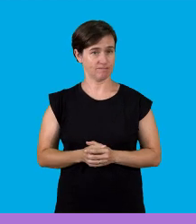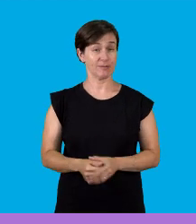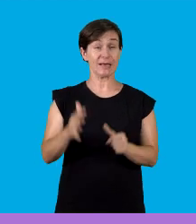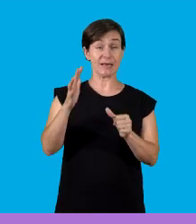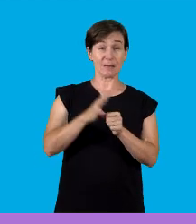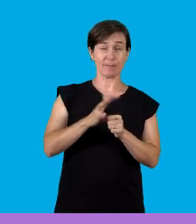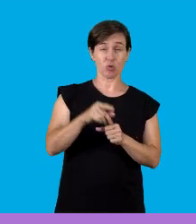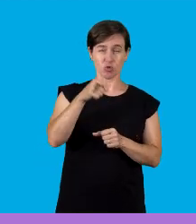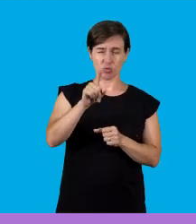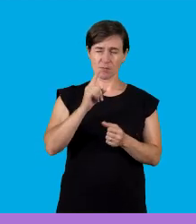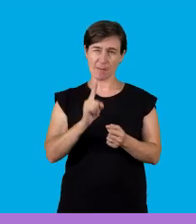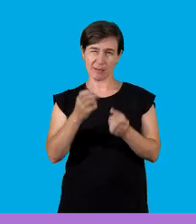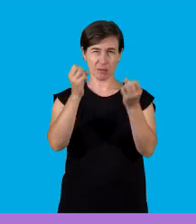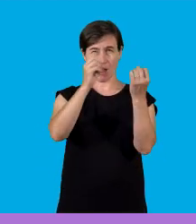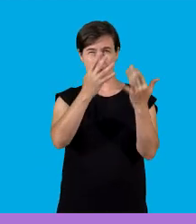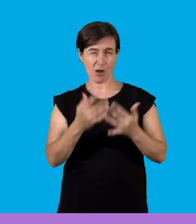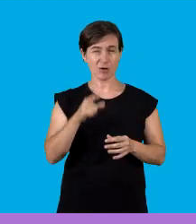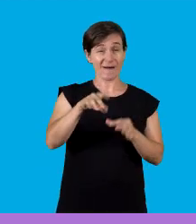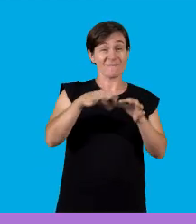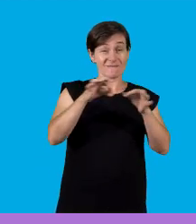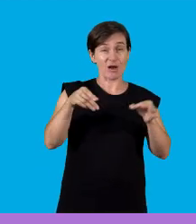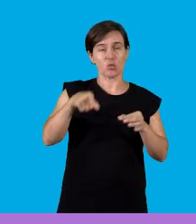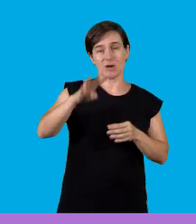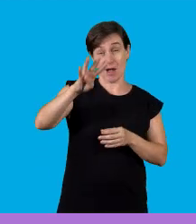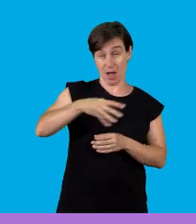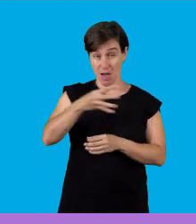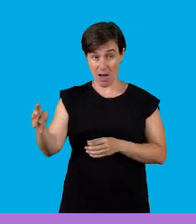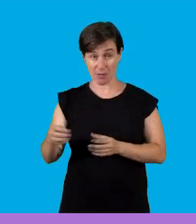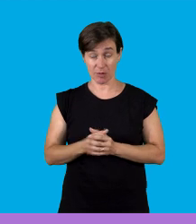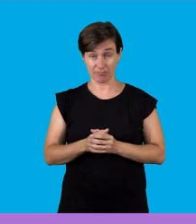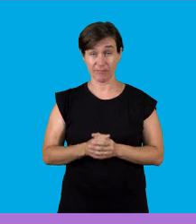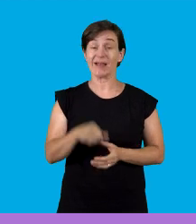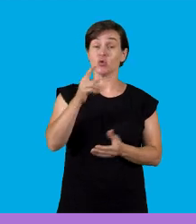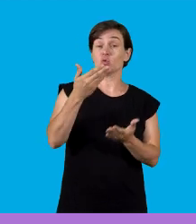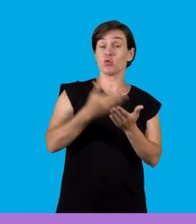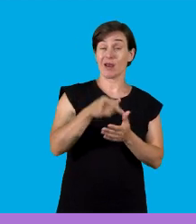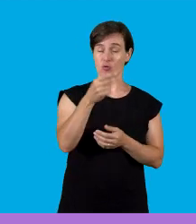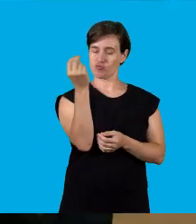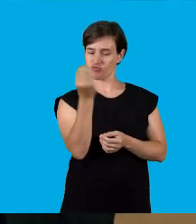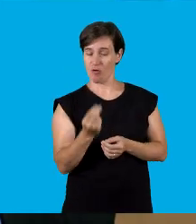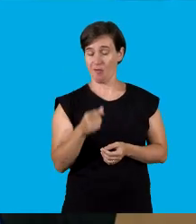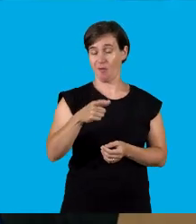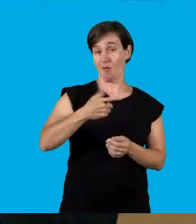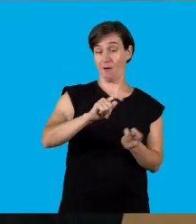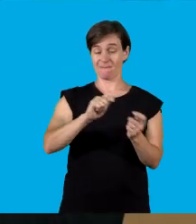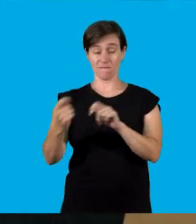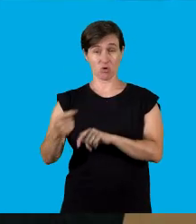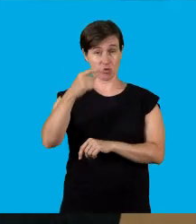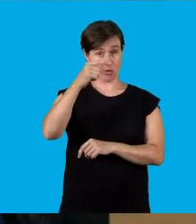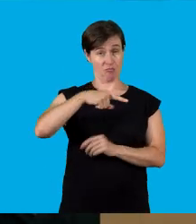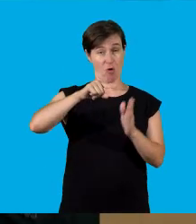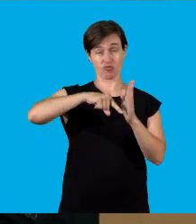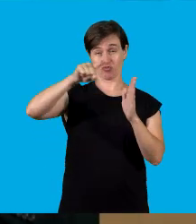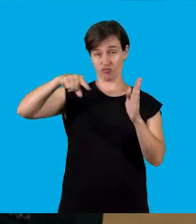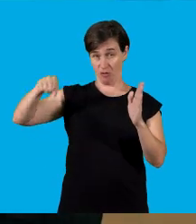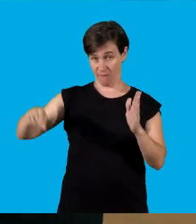is you need to calculate values in conversion tables. And lastly, you must be able to draw conversion graphs.